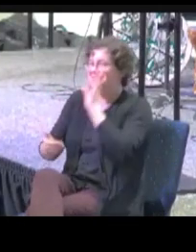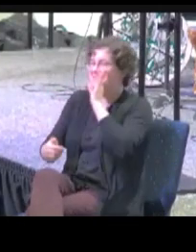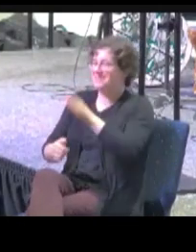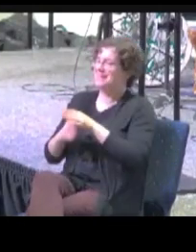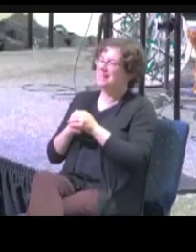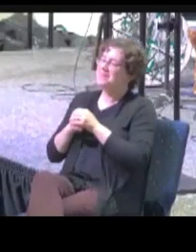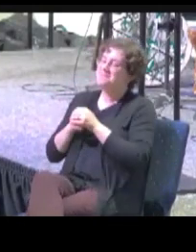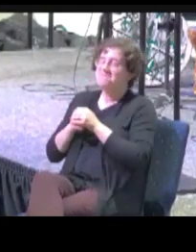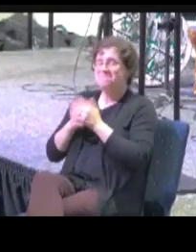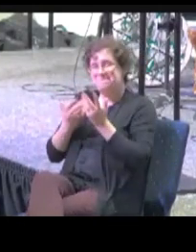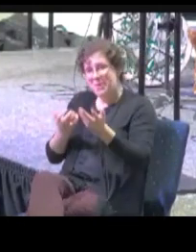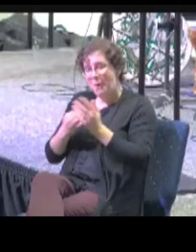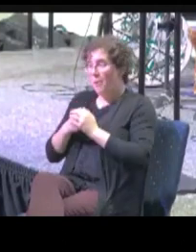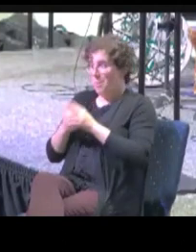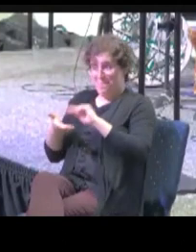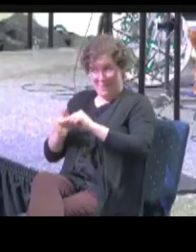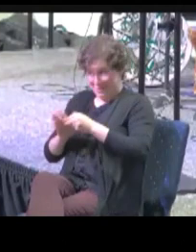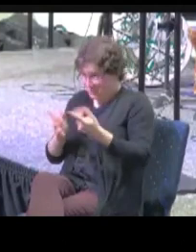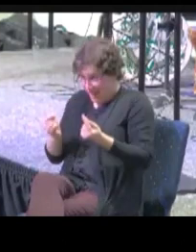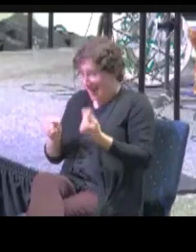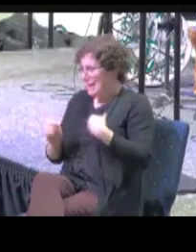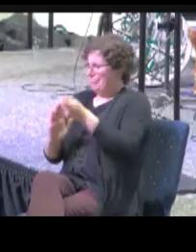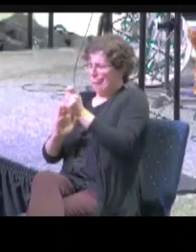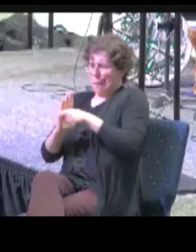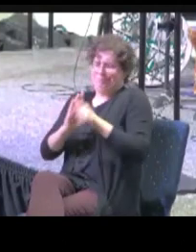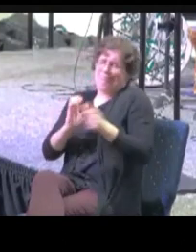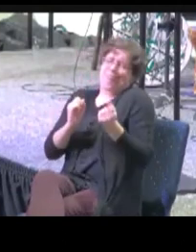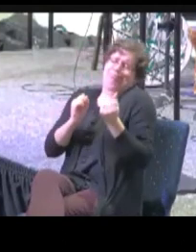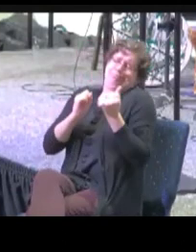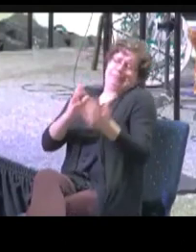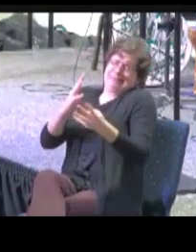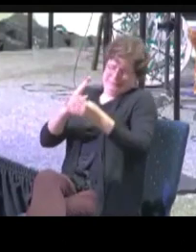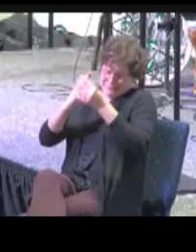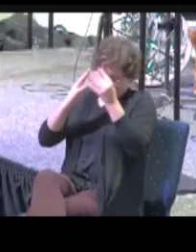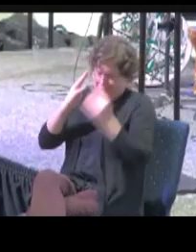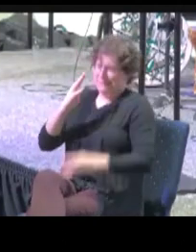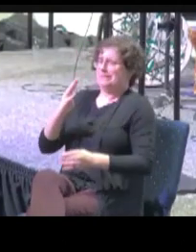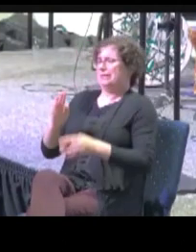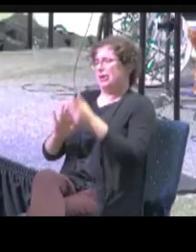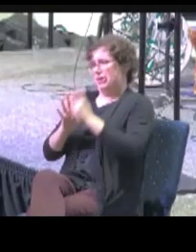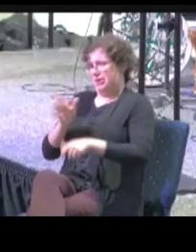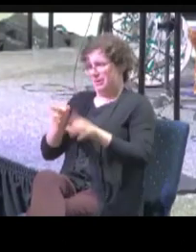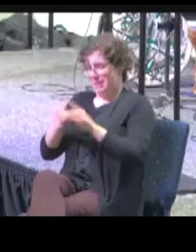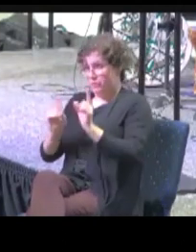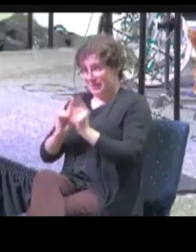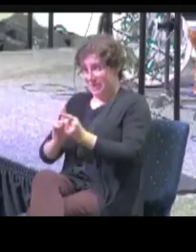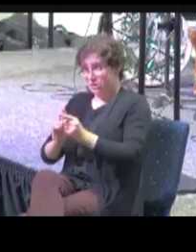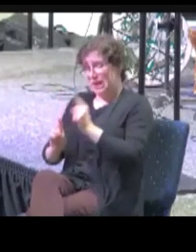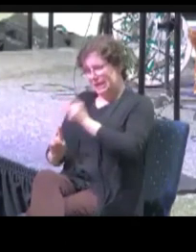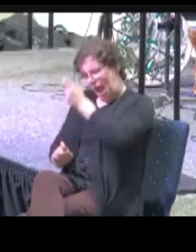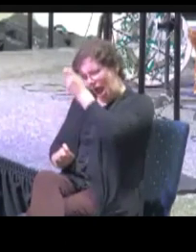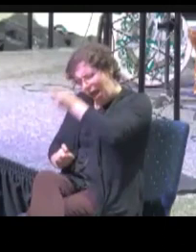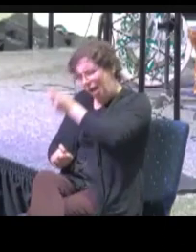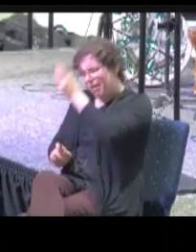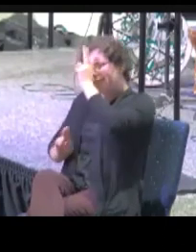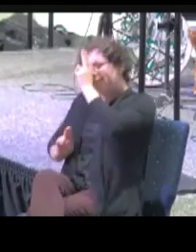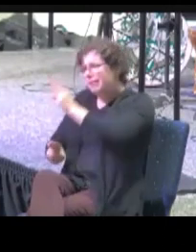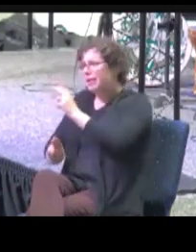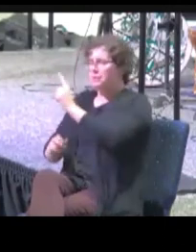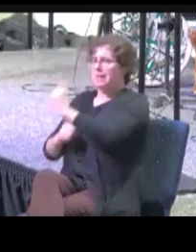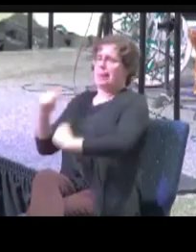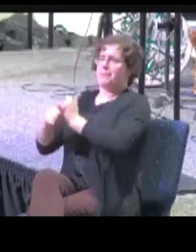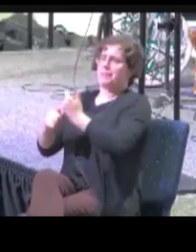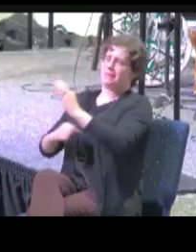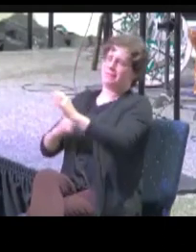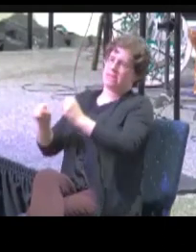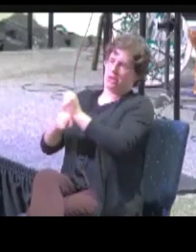This resulted in hundreds of articles on translation. He was honored as alumnus of the year at Moody,